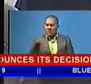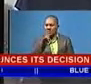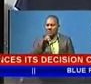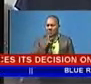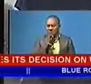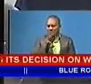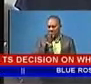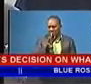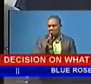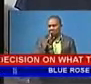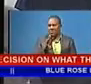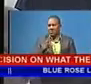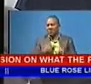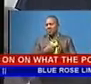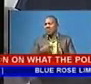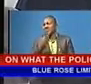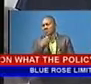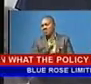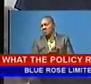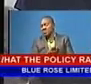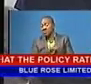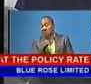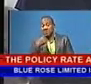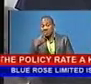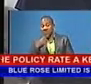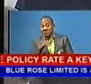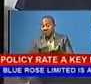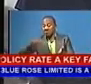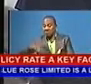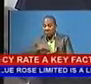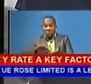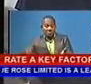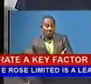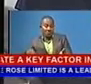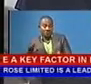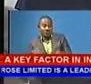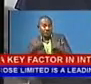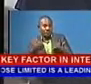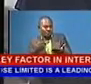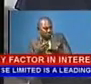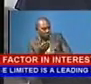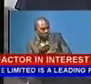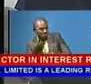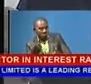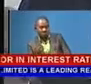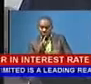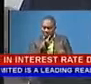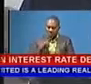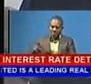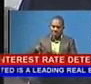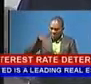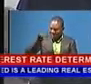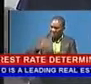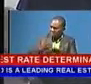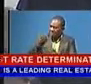series, in which you have indicated pink sheets you claim you have deleted from those that have been presented to court. Is that correct? Answer. That